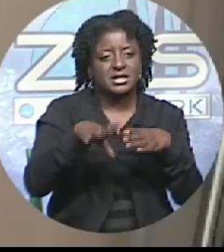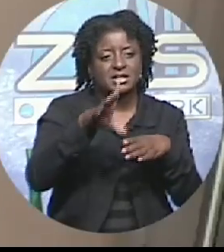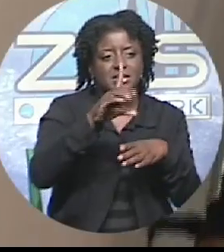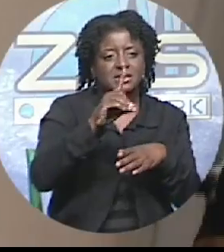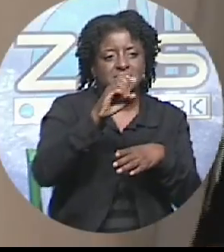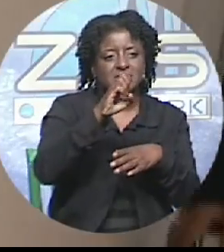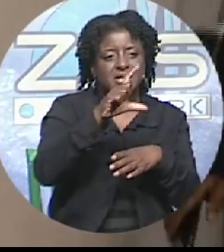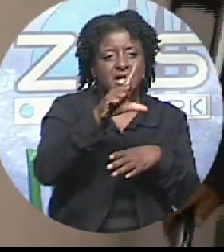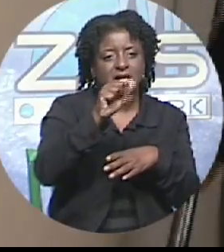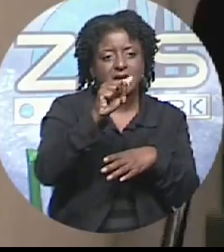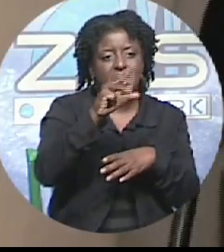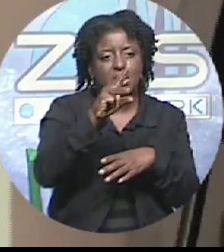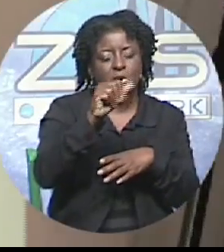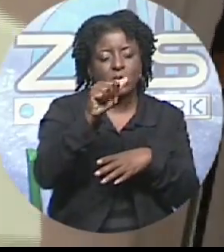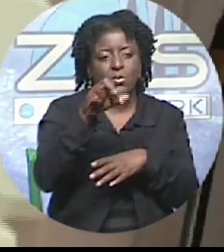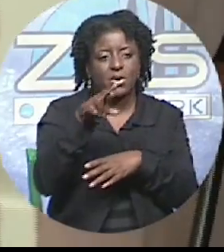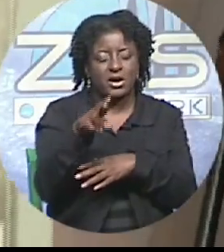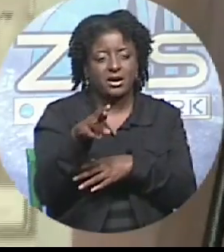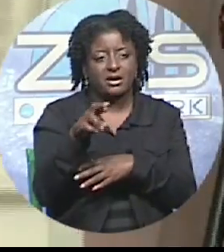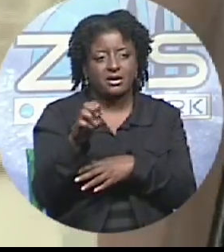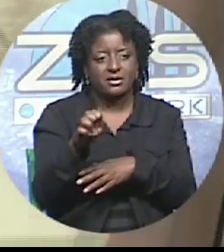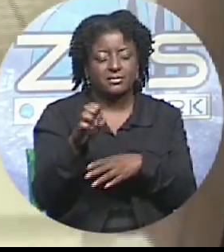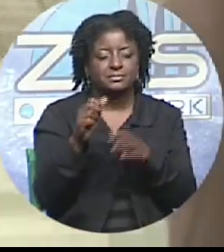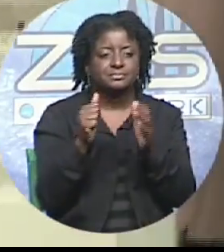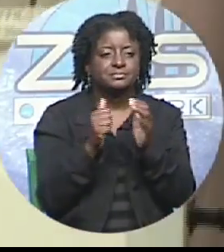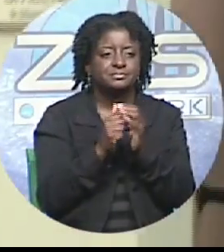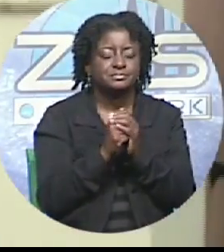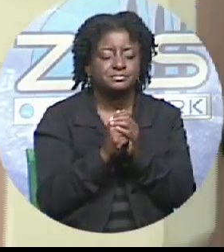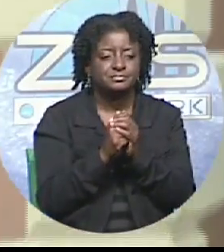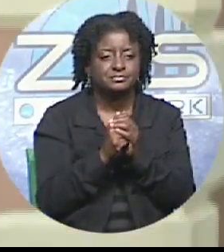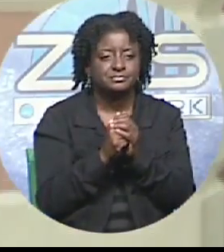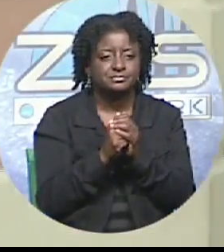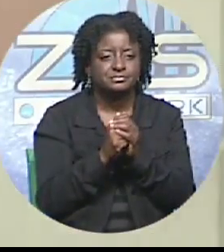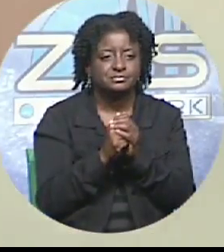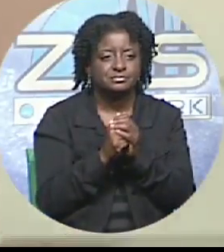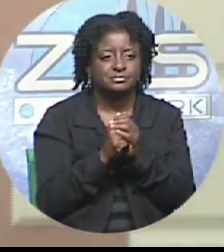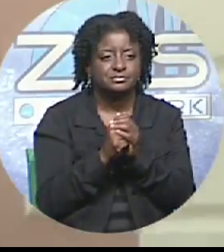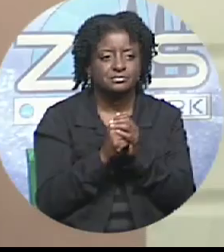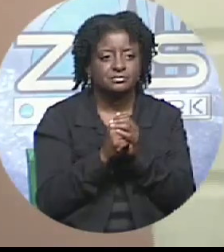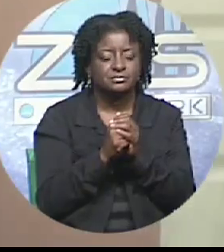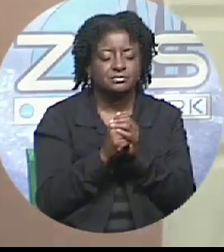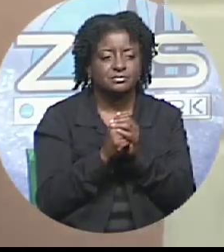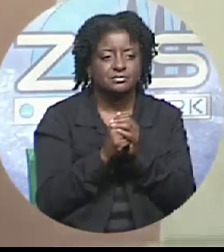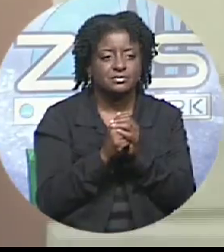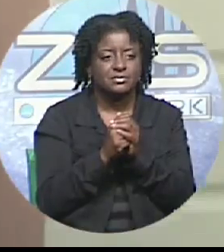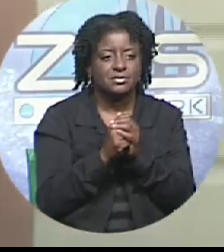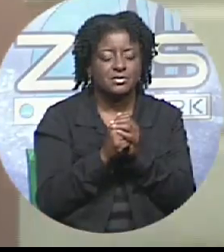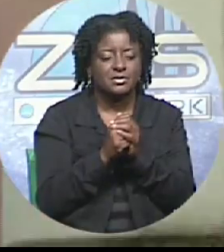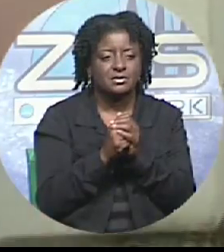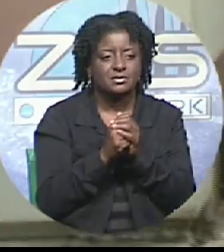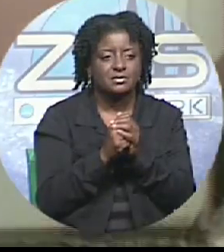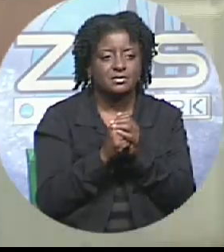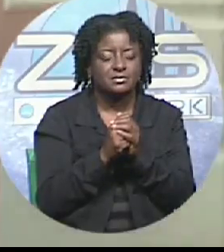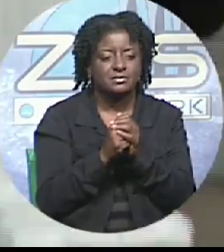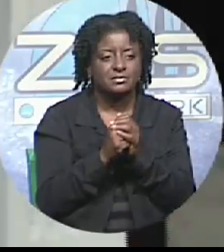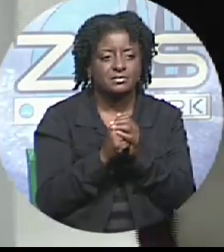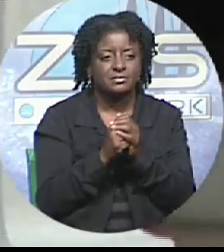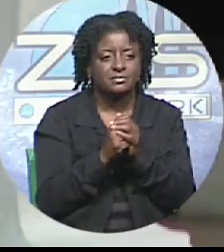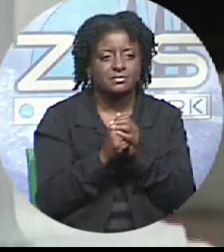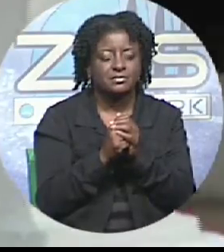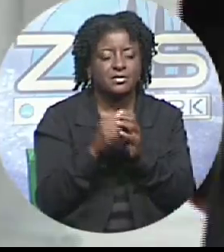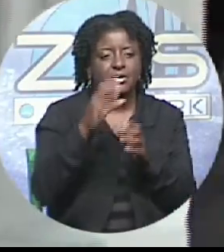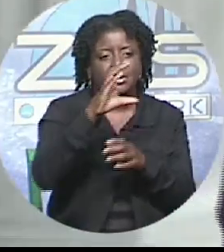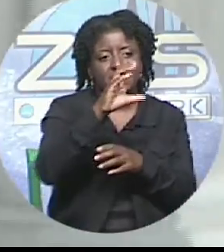proceedings as primary insolvency proceedings when the Delaware order only provides for recognition of a foreign representative.